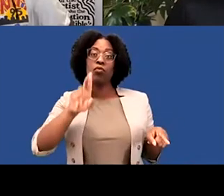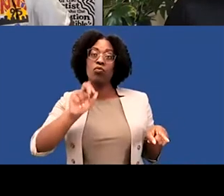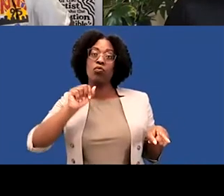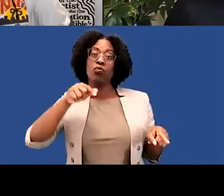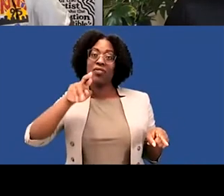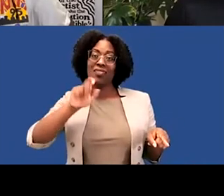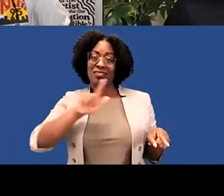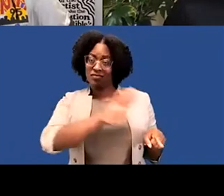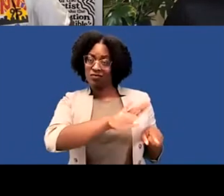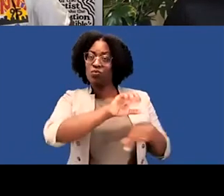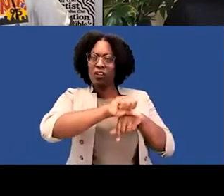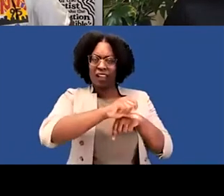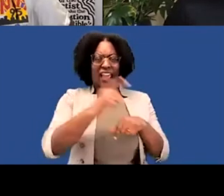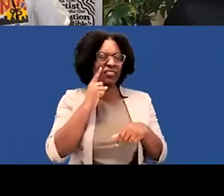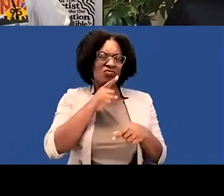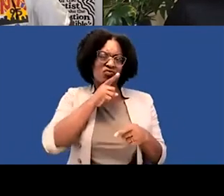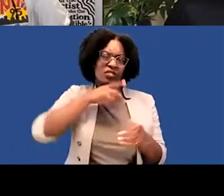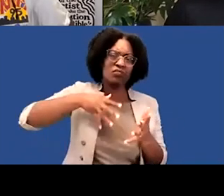a care about,